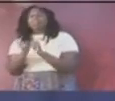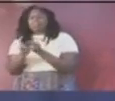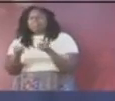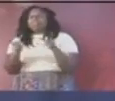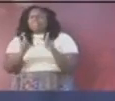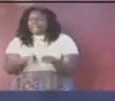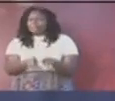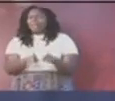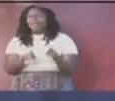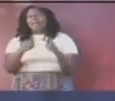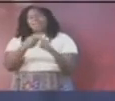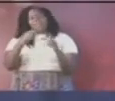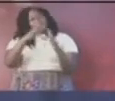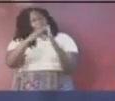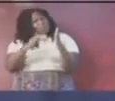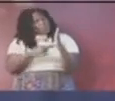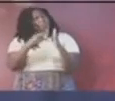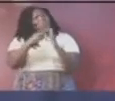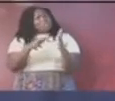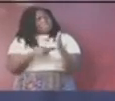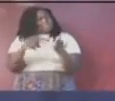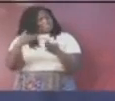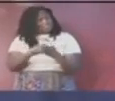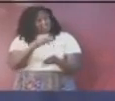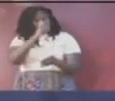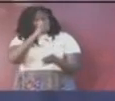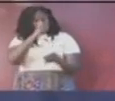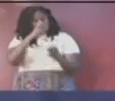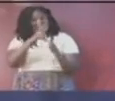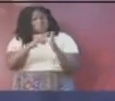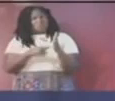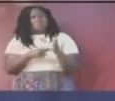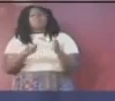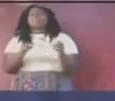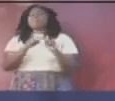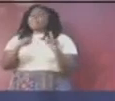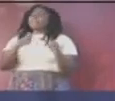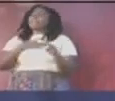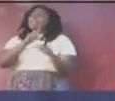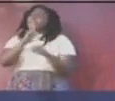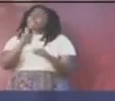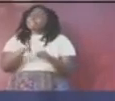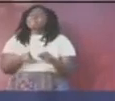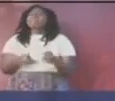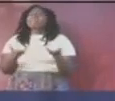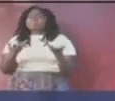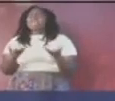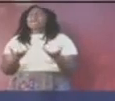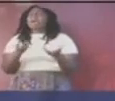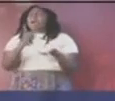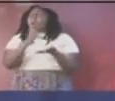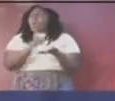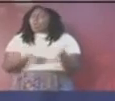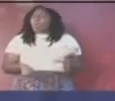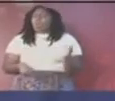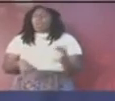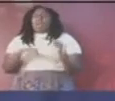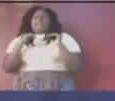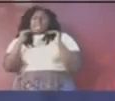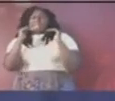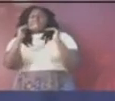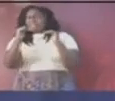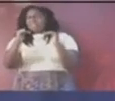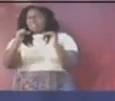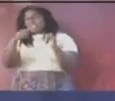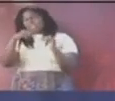impact can we expect to really see from these measures, given your projections, and what level of decrease would it